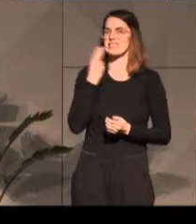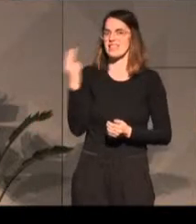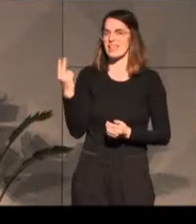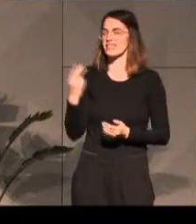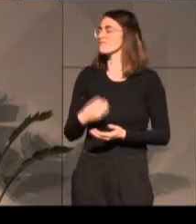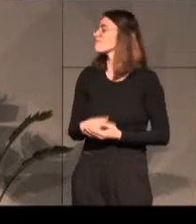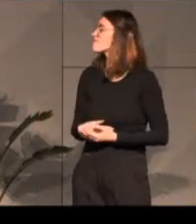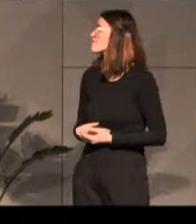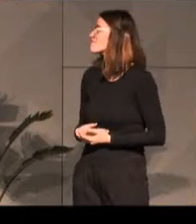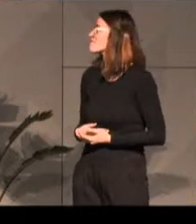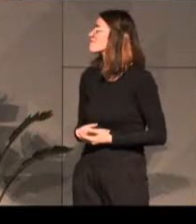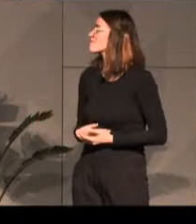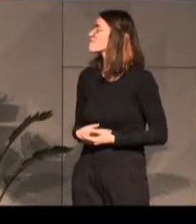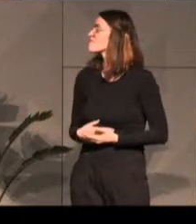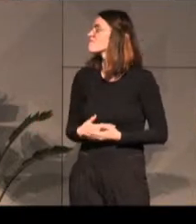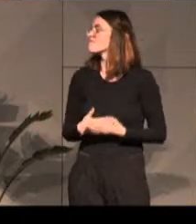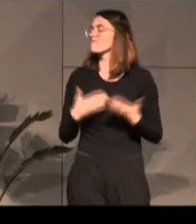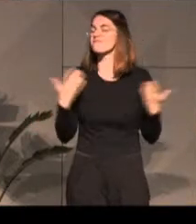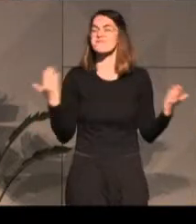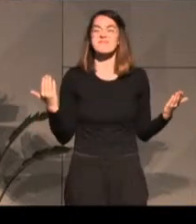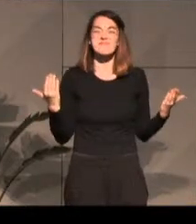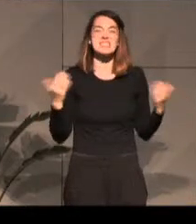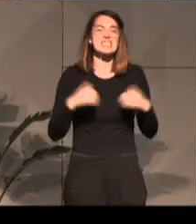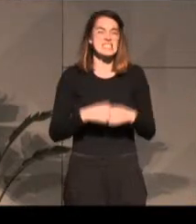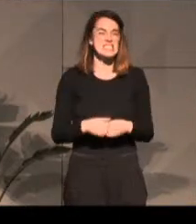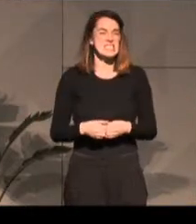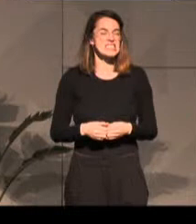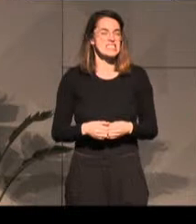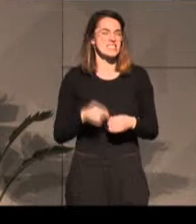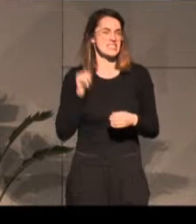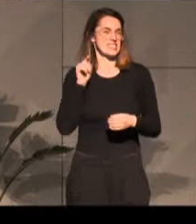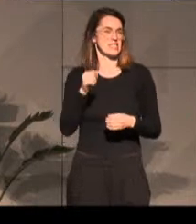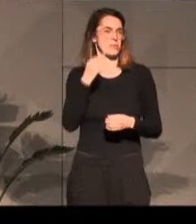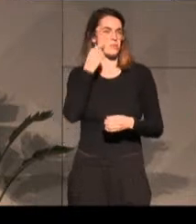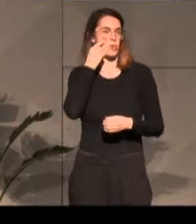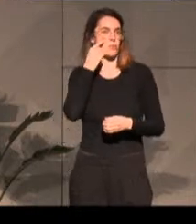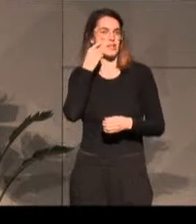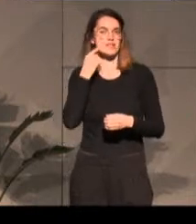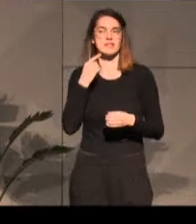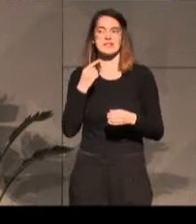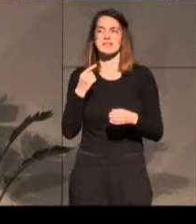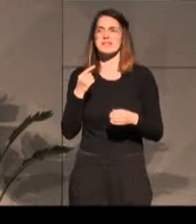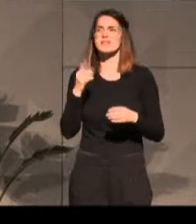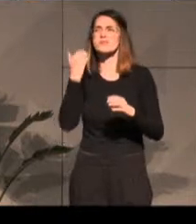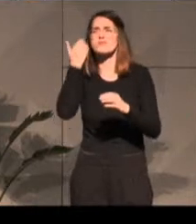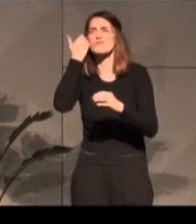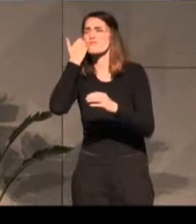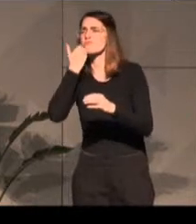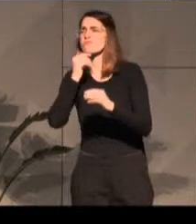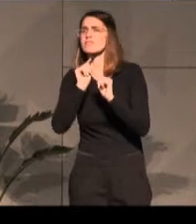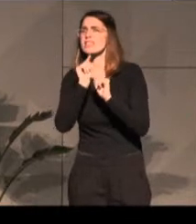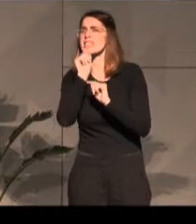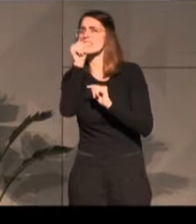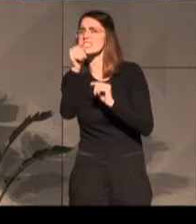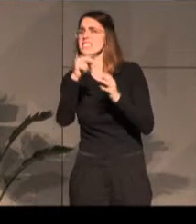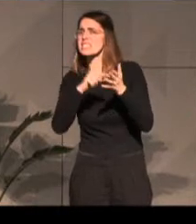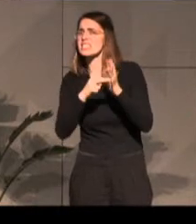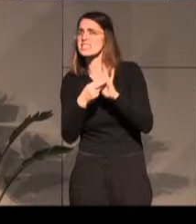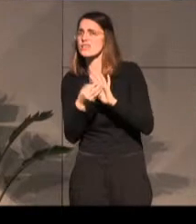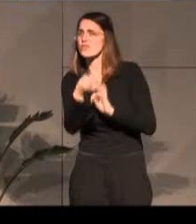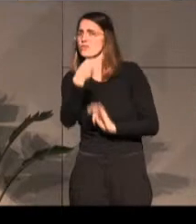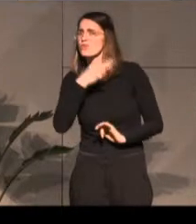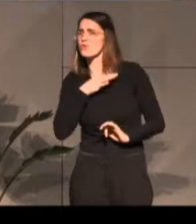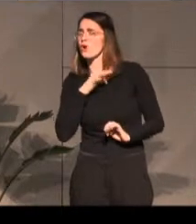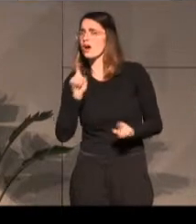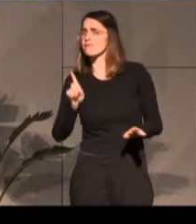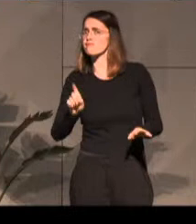started. You see the ice conditions. Could you switch and change the slides? It doesn't, from the back, it doesn't